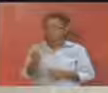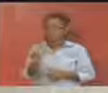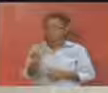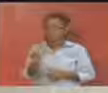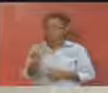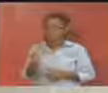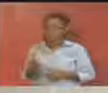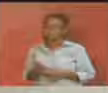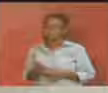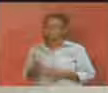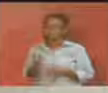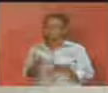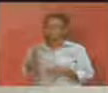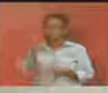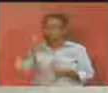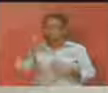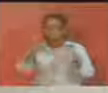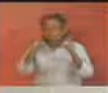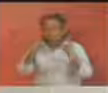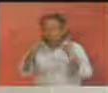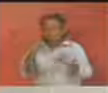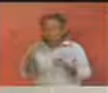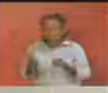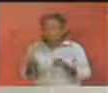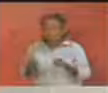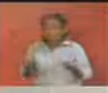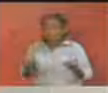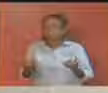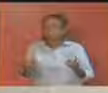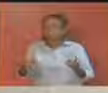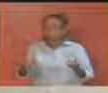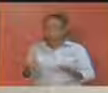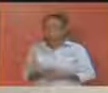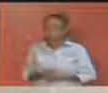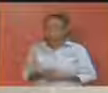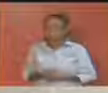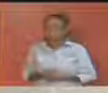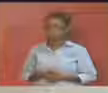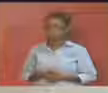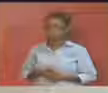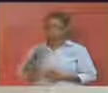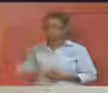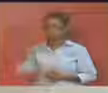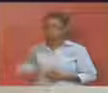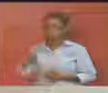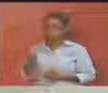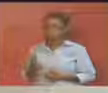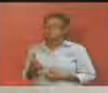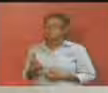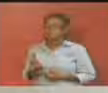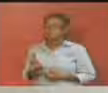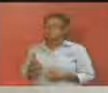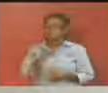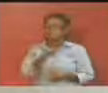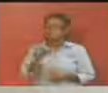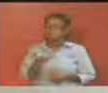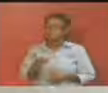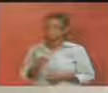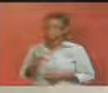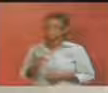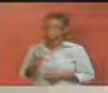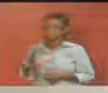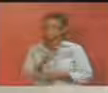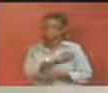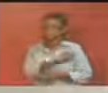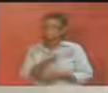ministry officials as to what should be done now or at this time in light of anticipated shipments of the vaccines? It may not only be in